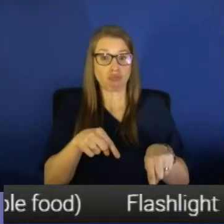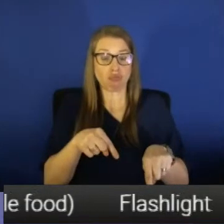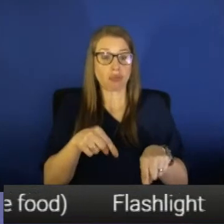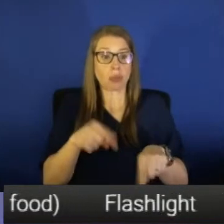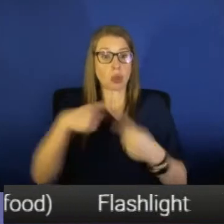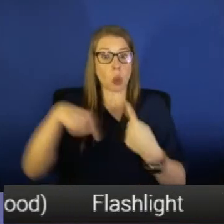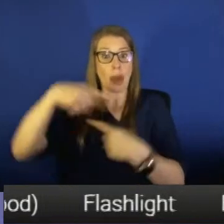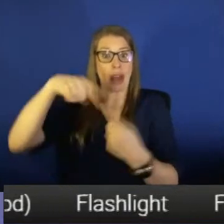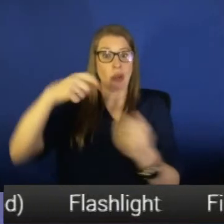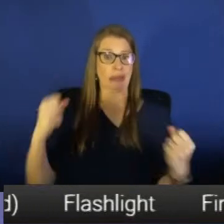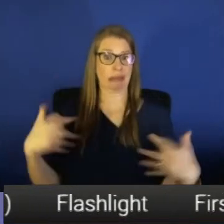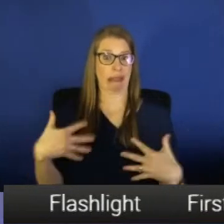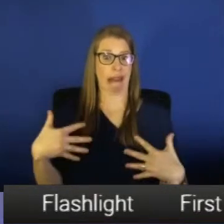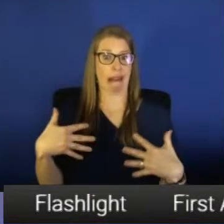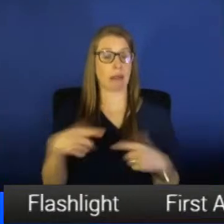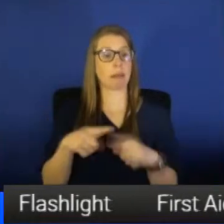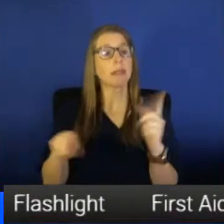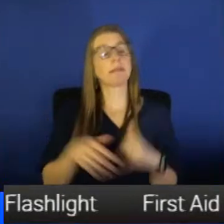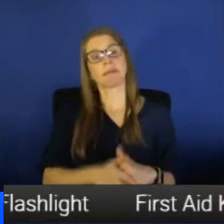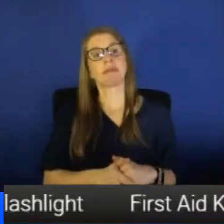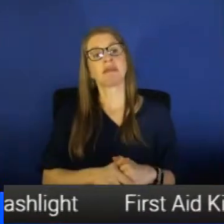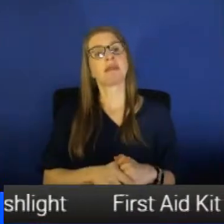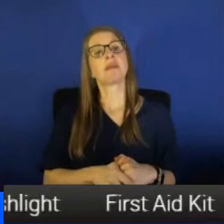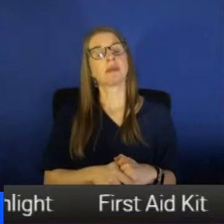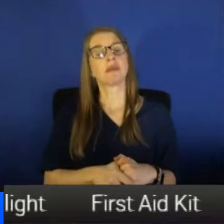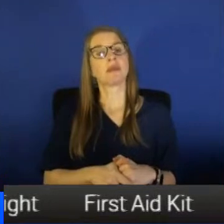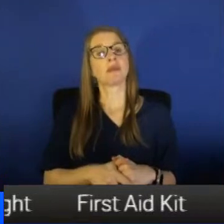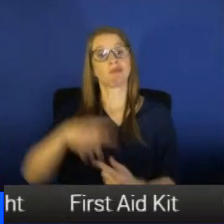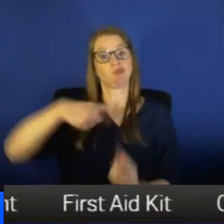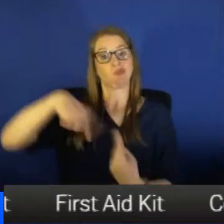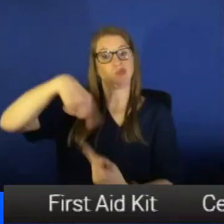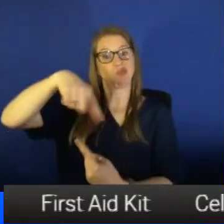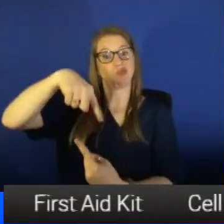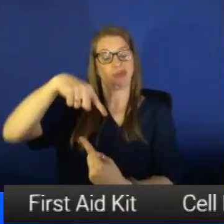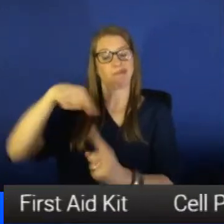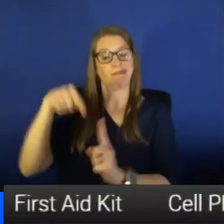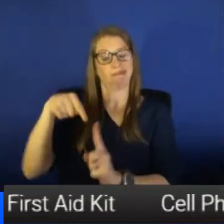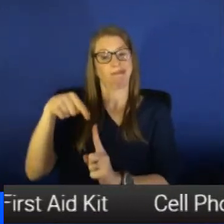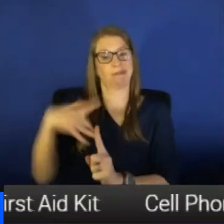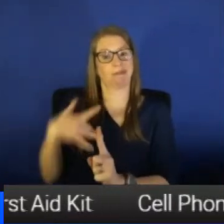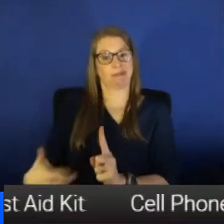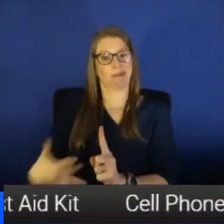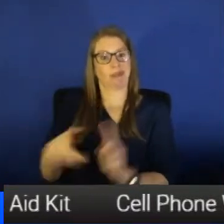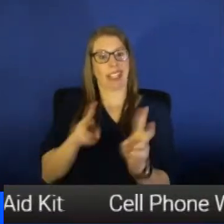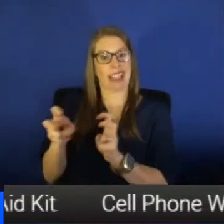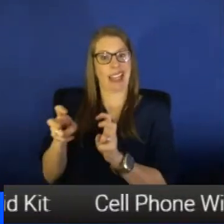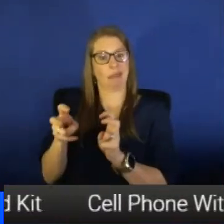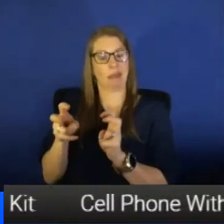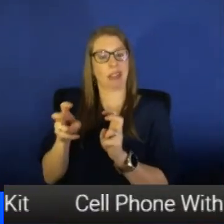scary. Yeah, tornadoes. The kind of seems to be the common theme amongst the severe weather in the metro.